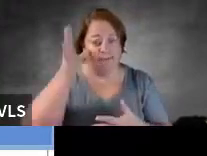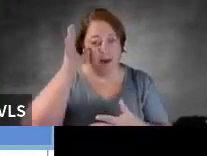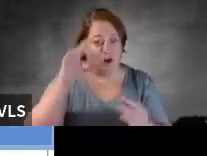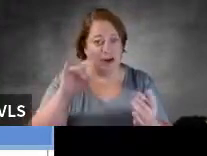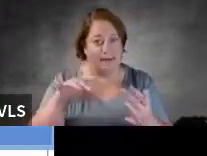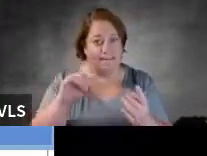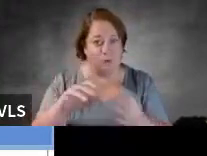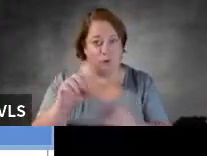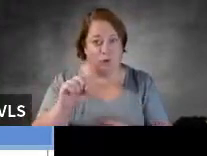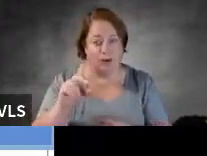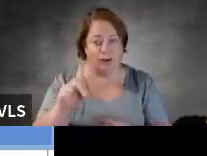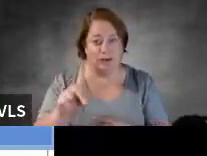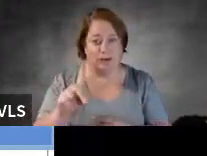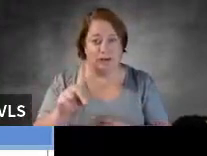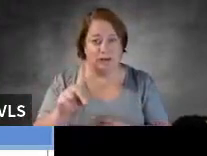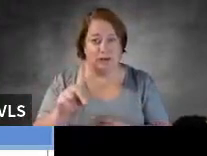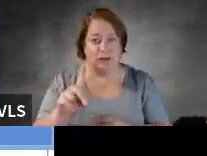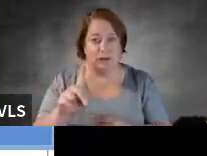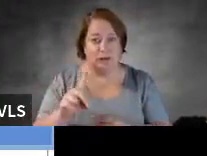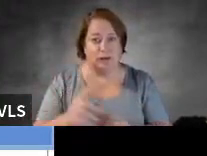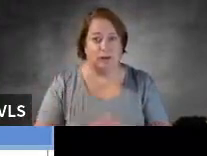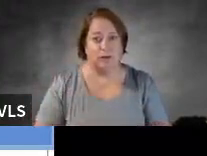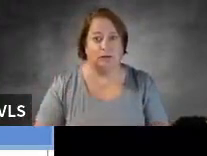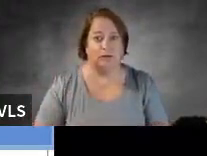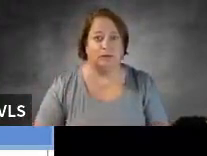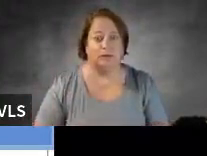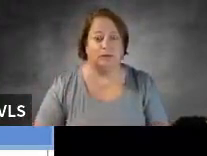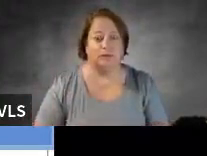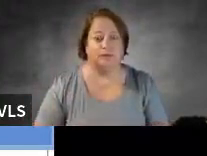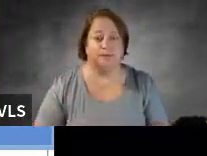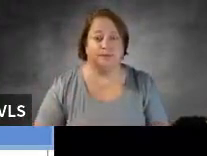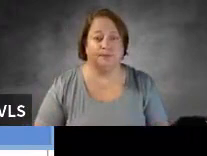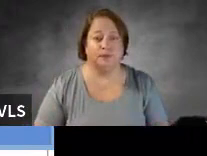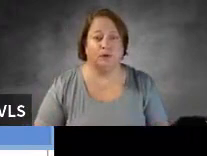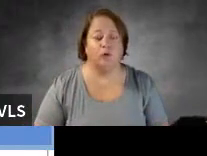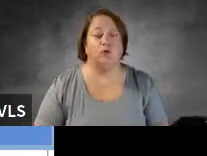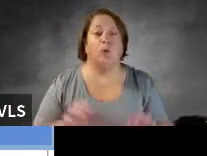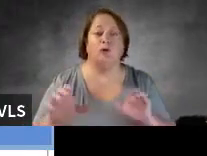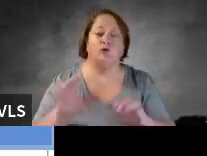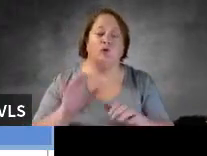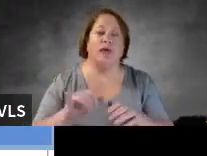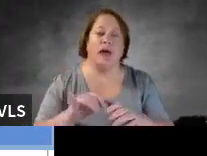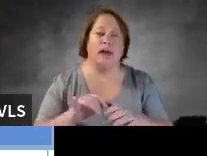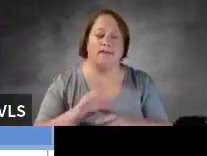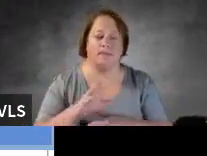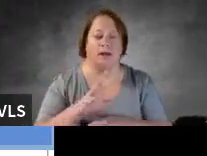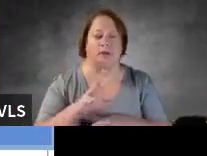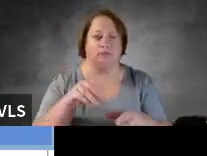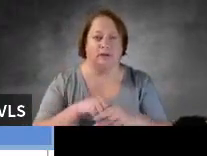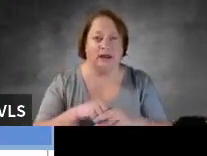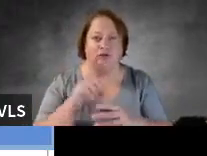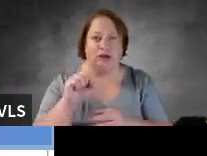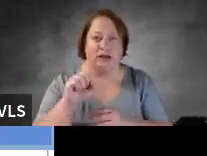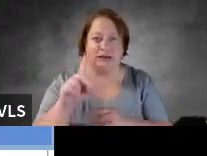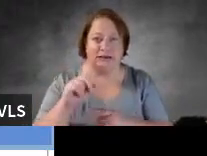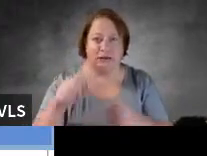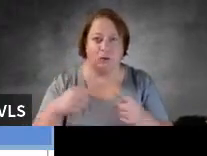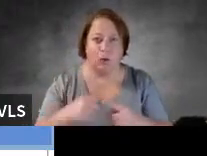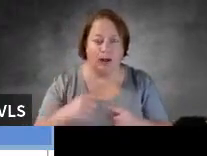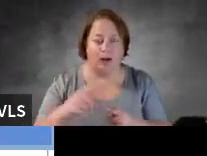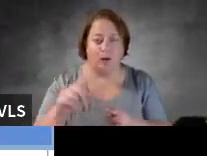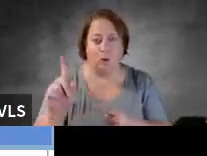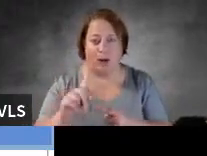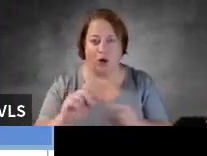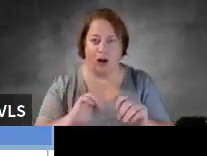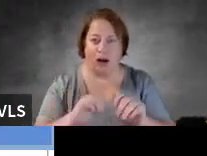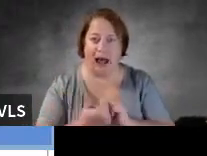into SSD. Next, there we go. So we do that by engaging SSD when, where, and how